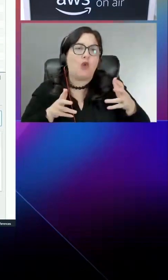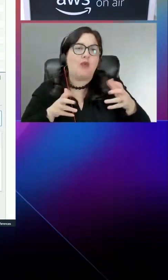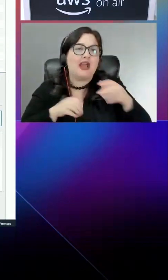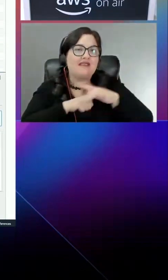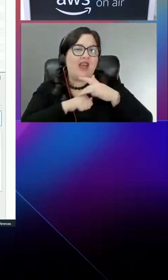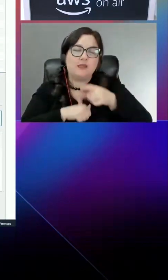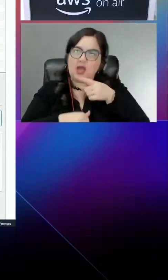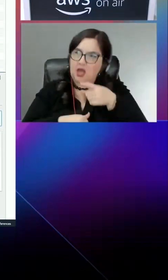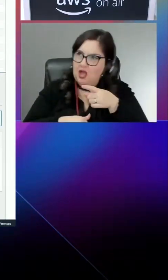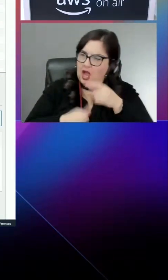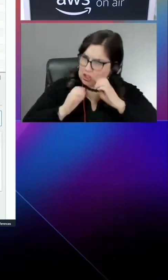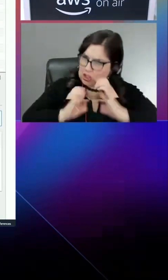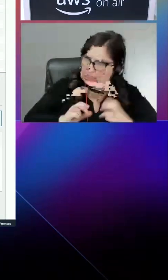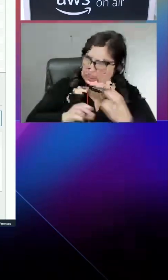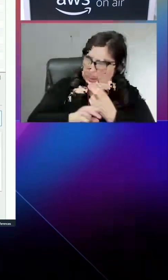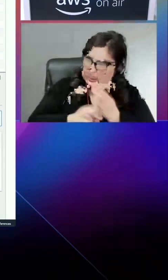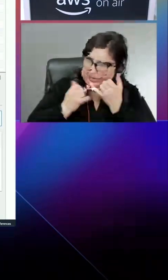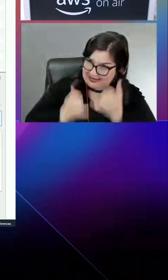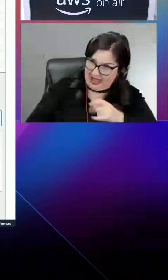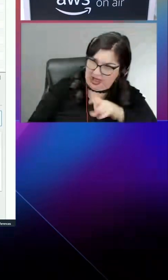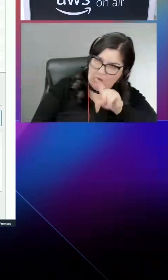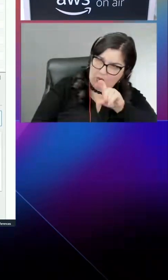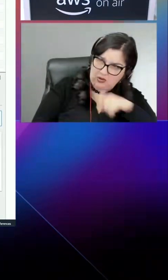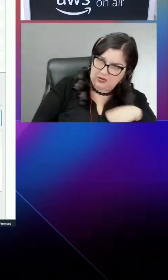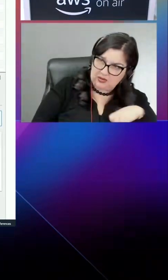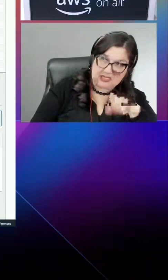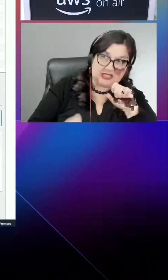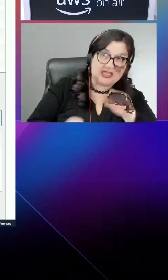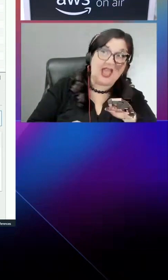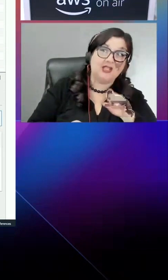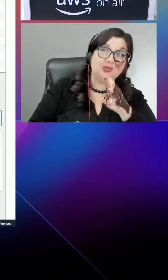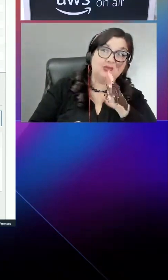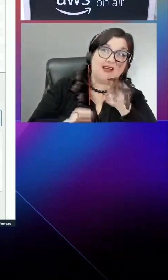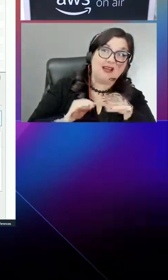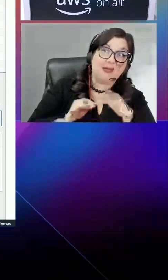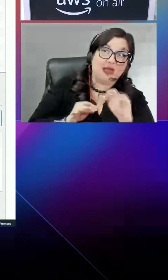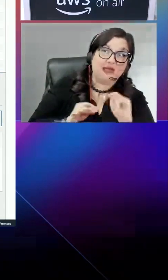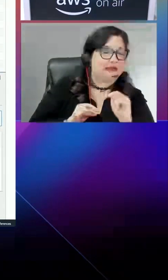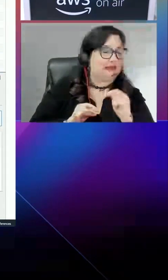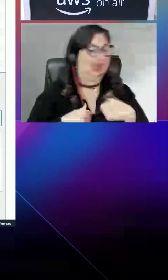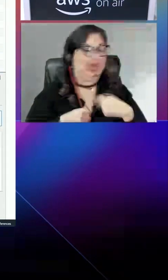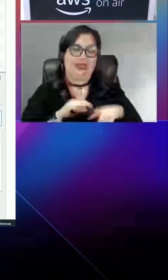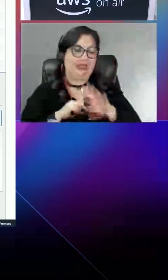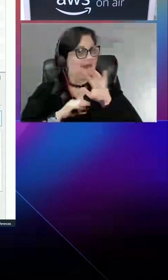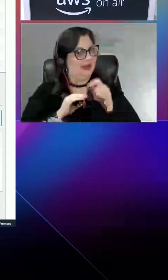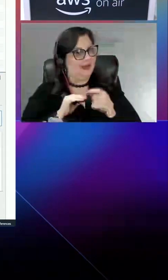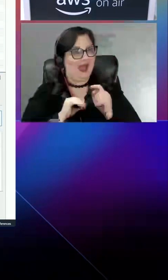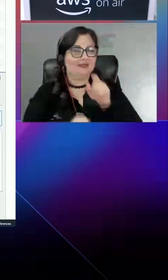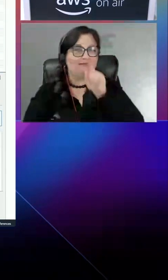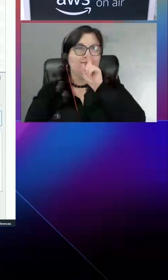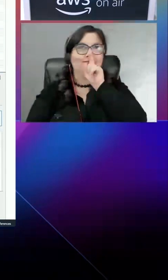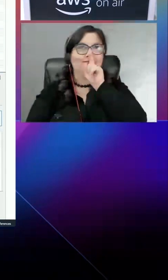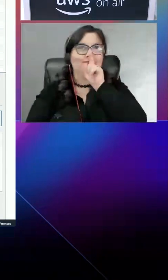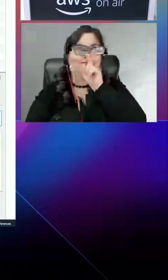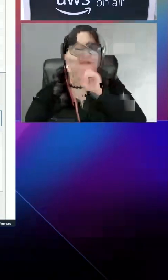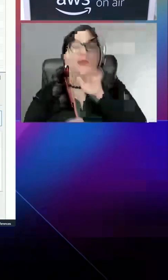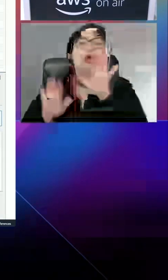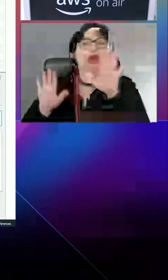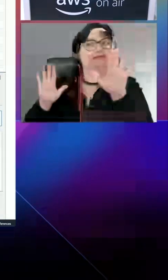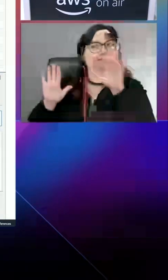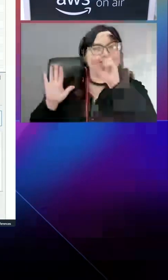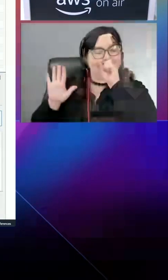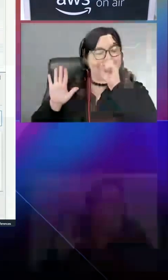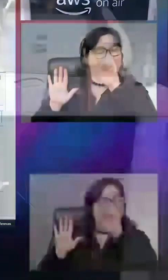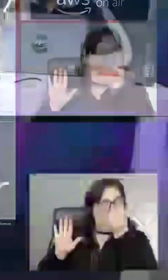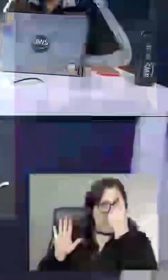now that you can talk about? Not that I can talk oh, about. Oh, okay. All right. But yeah, it's been tested for a couple of